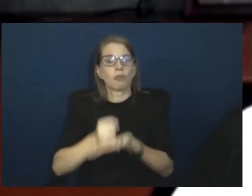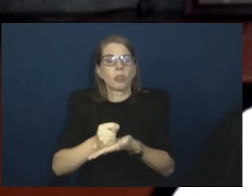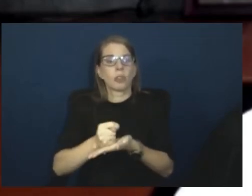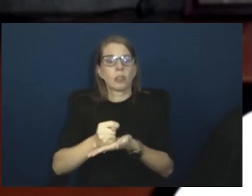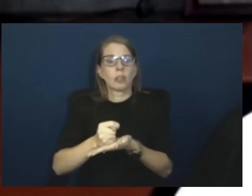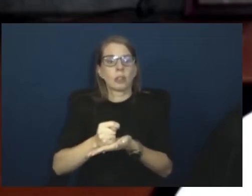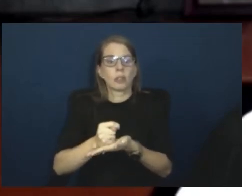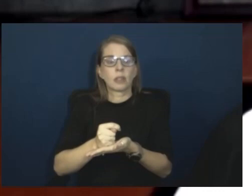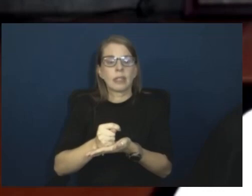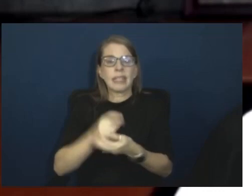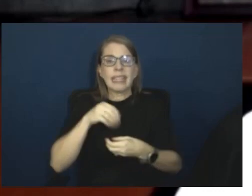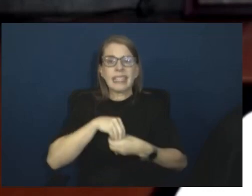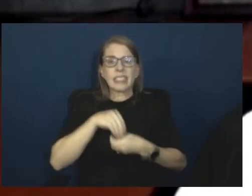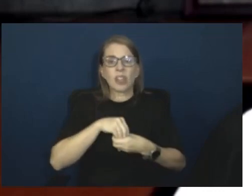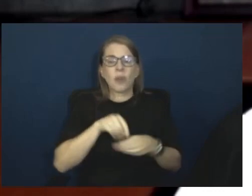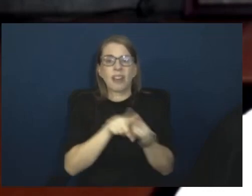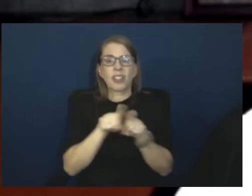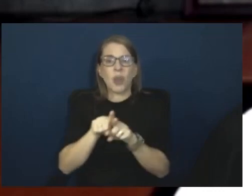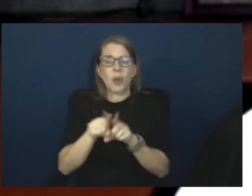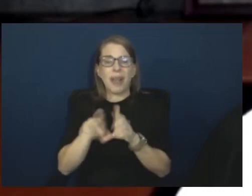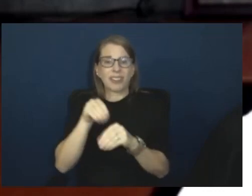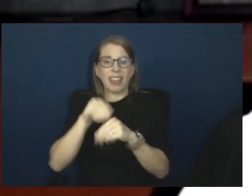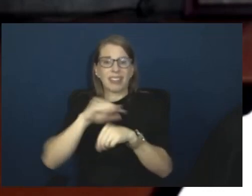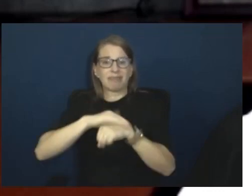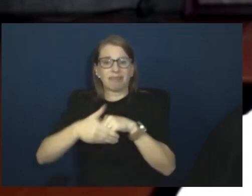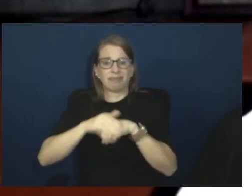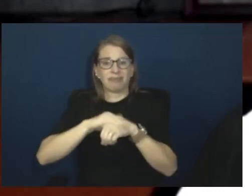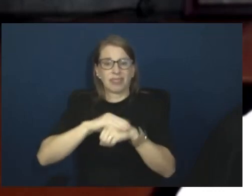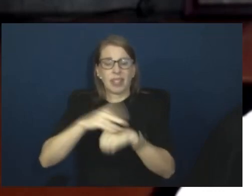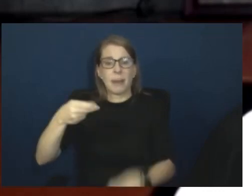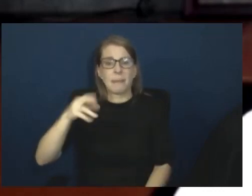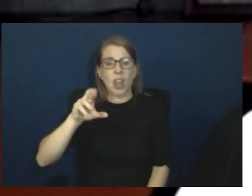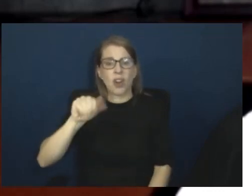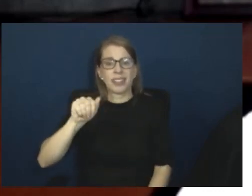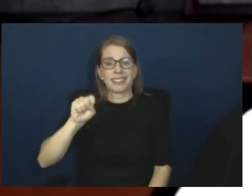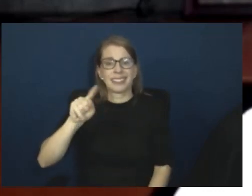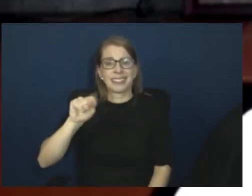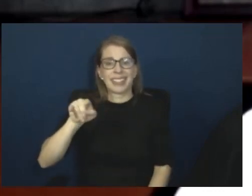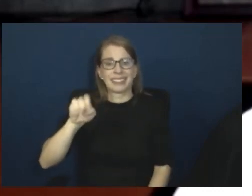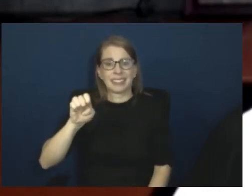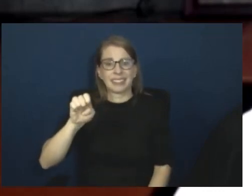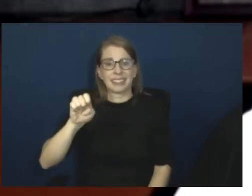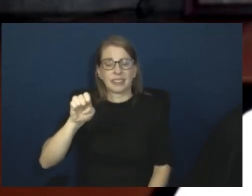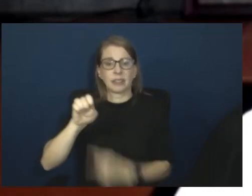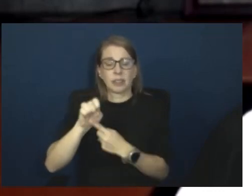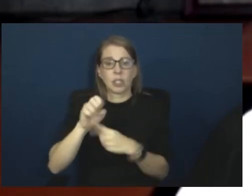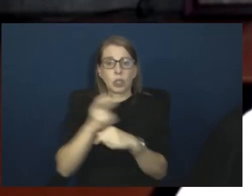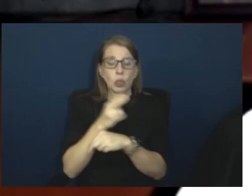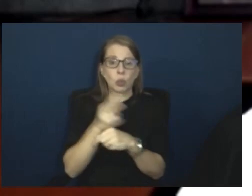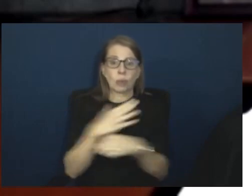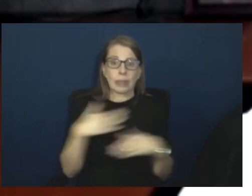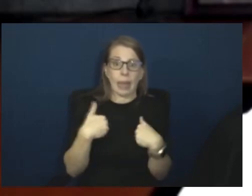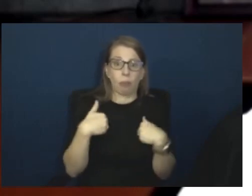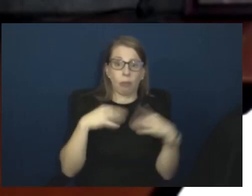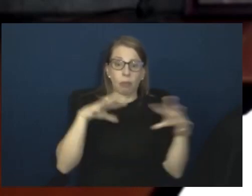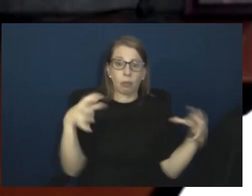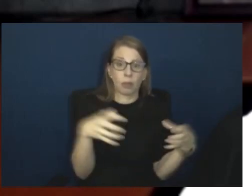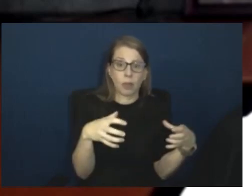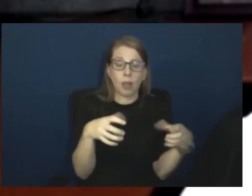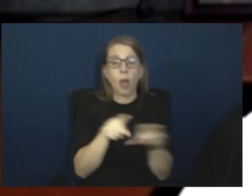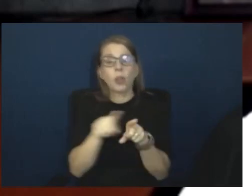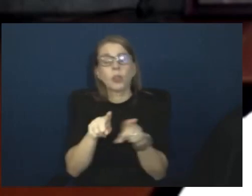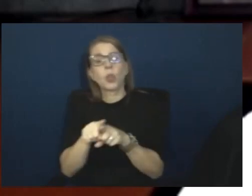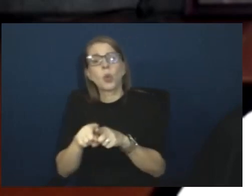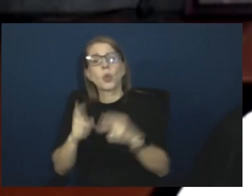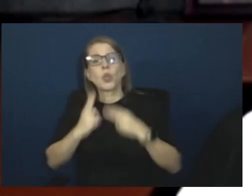and ecto parasites, and it's used in both in the animal kingdom as well as in human